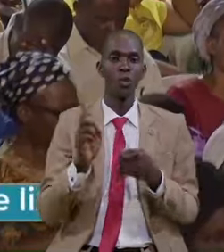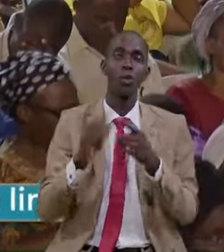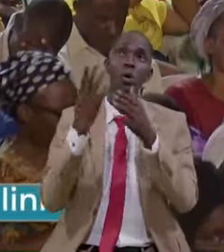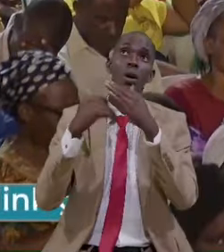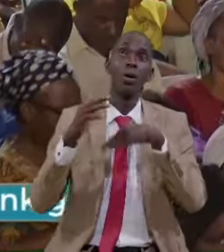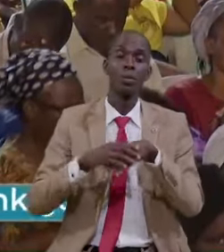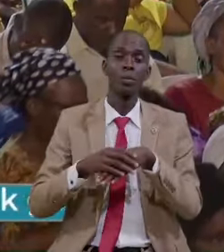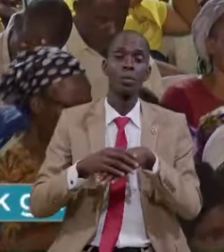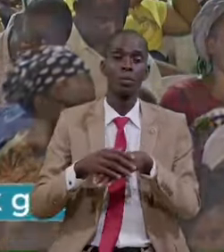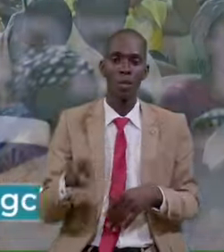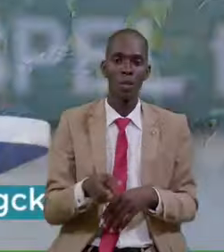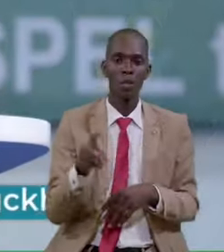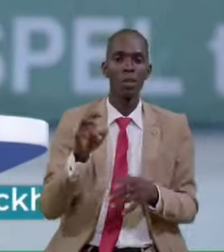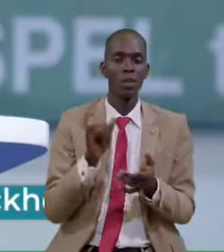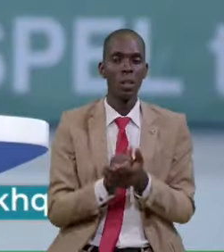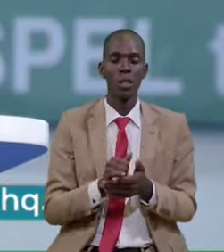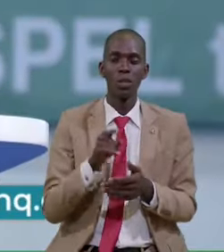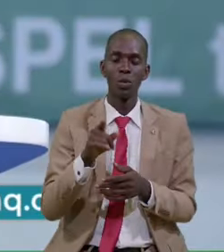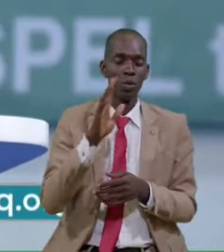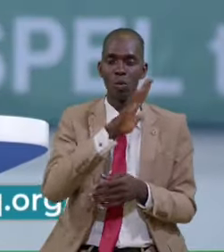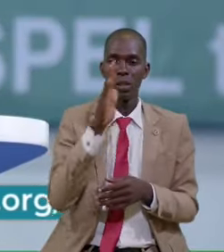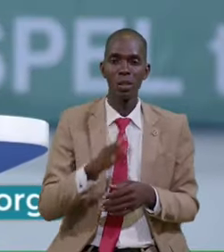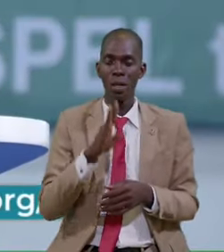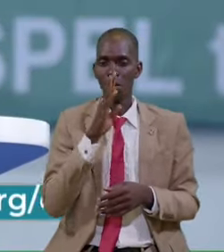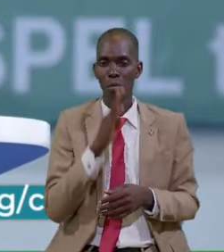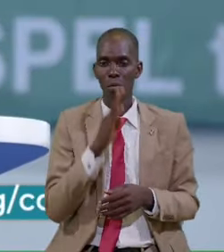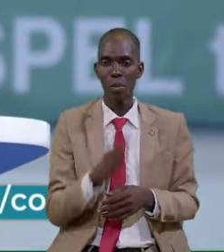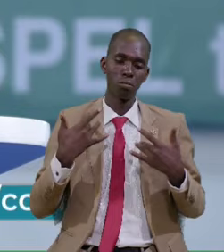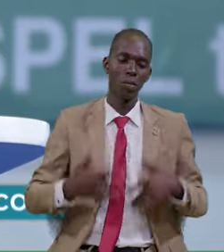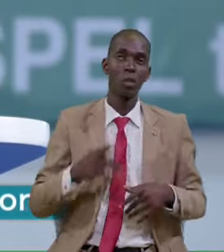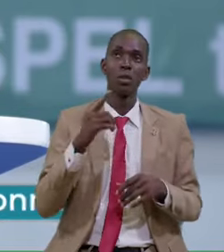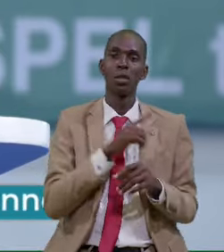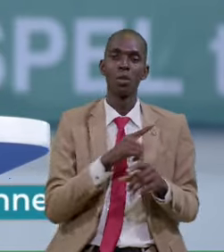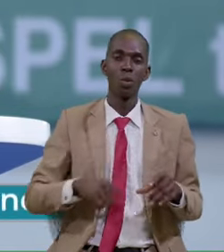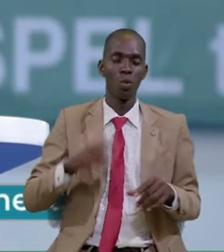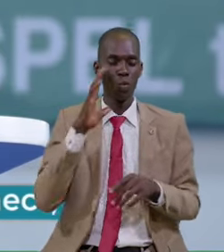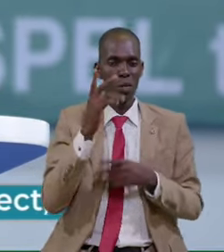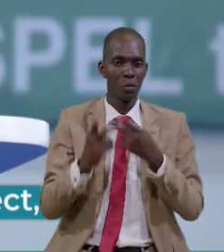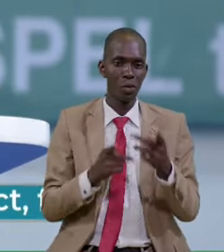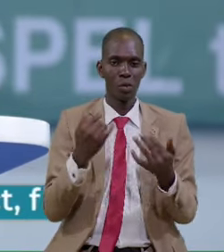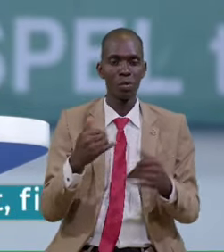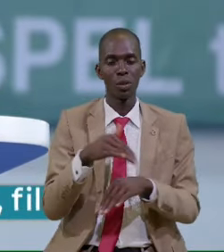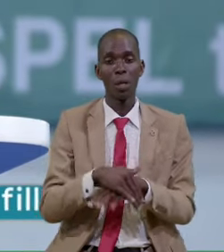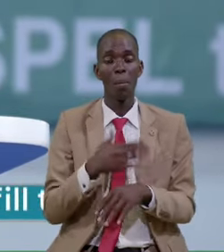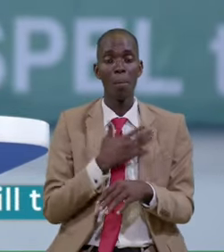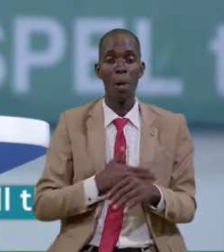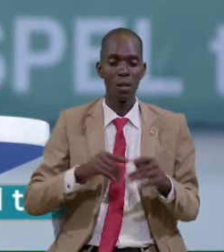never, never be disappointed. The Lord will visit you tonight. But please start.